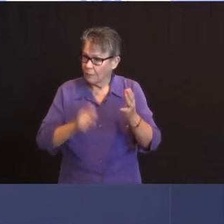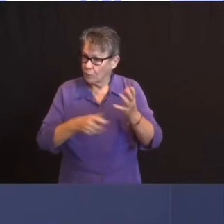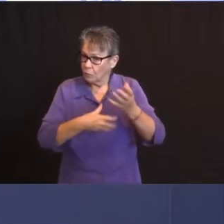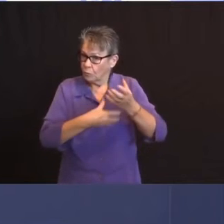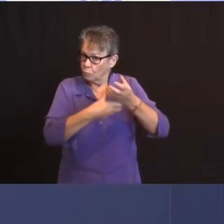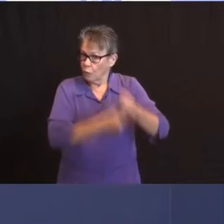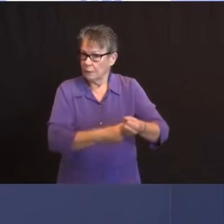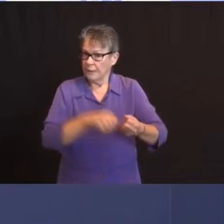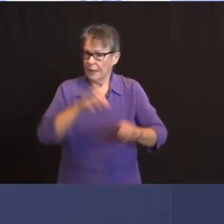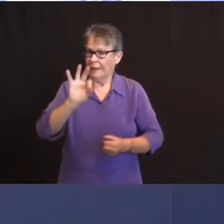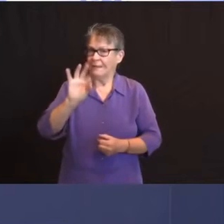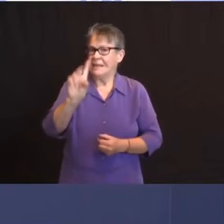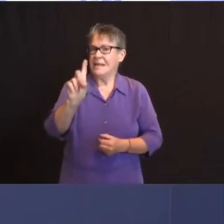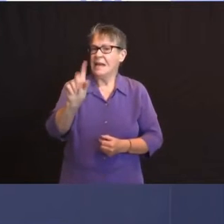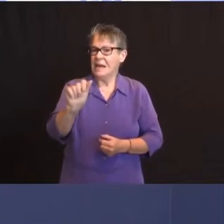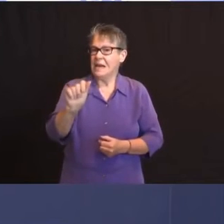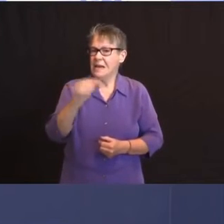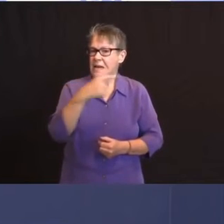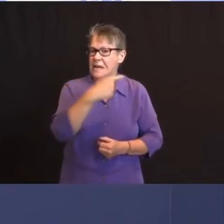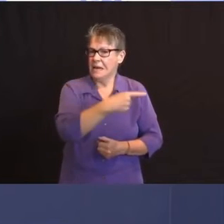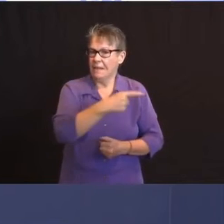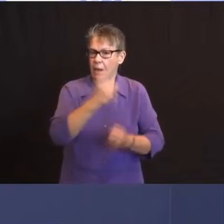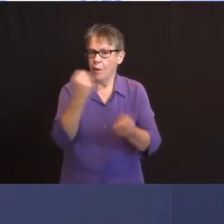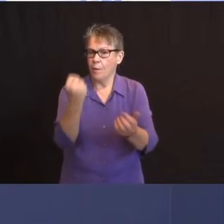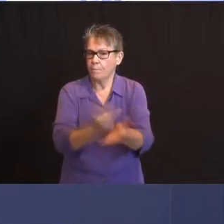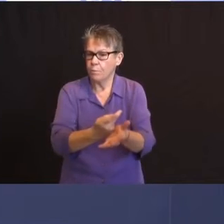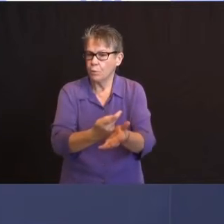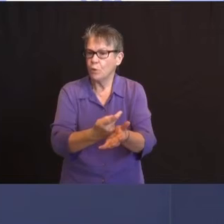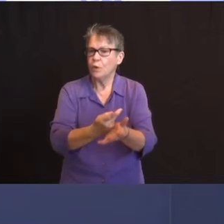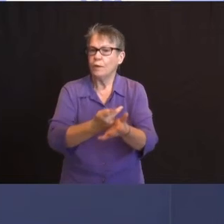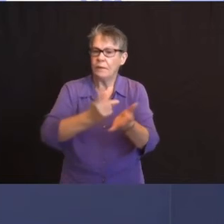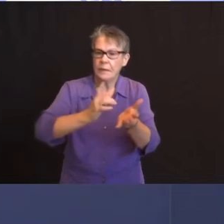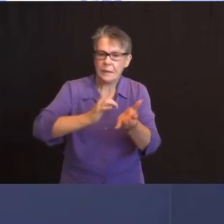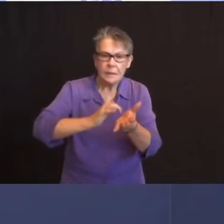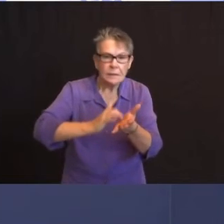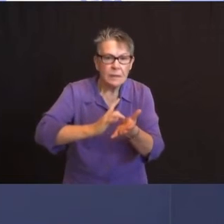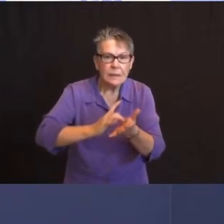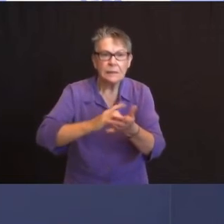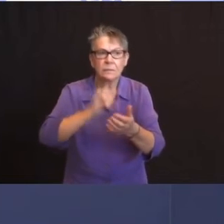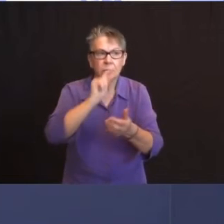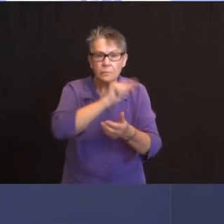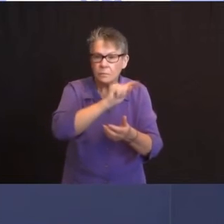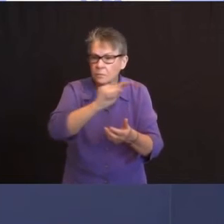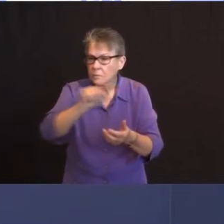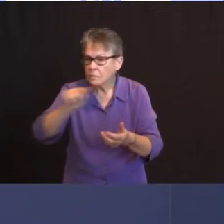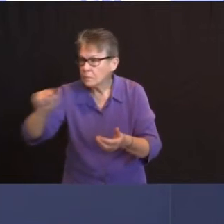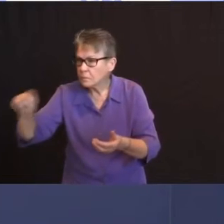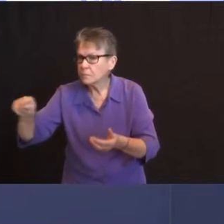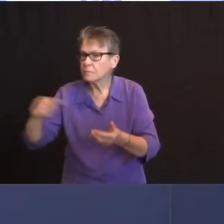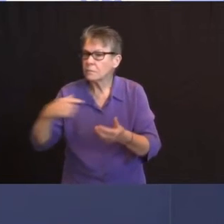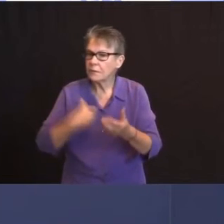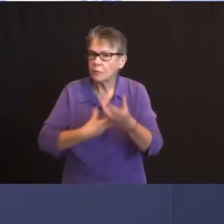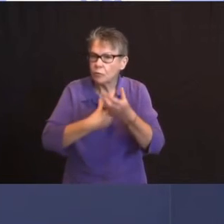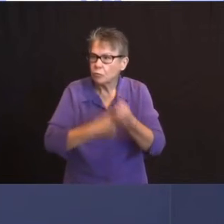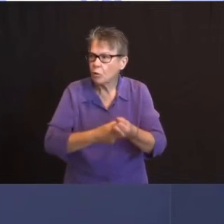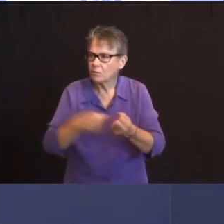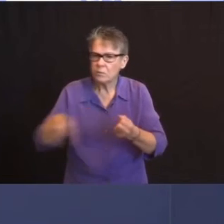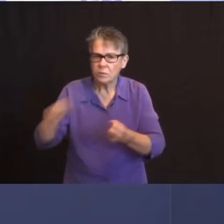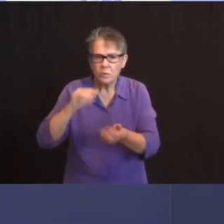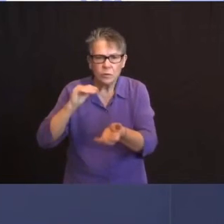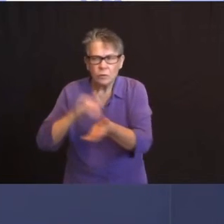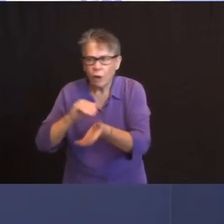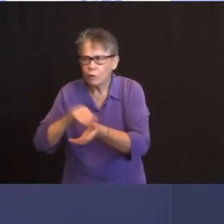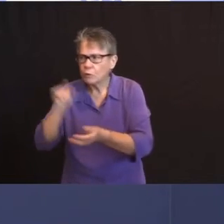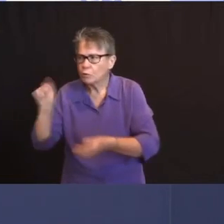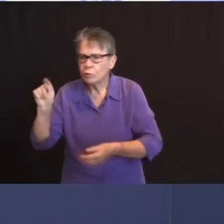ACIP that they're looking at the same things that I'd be looking at, and if they say that it's safe to go ahead, and we should be hearing that this week, I fully